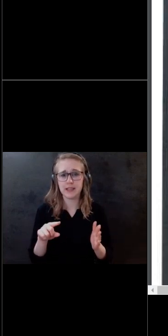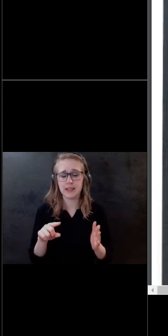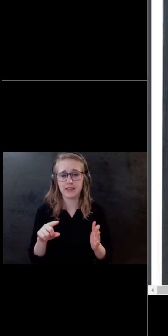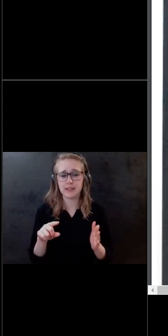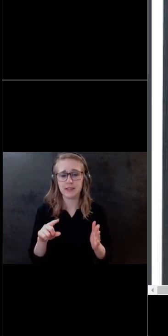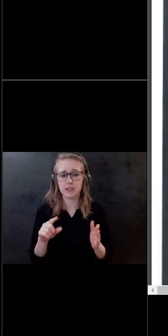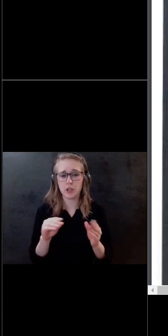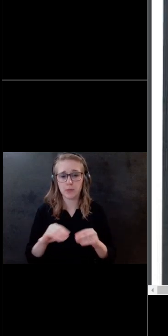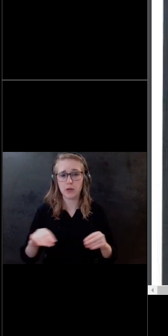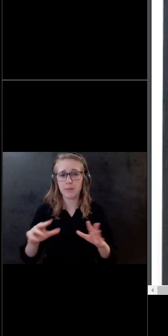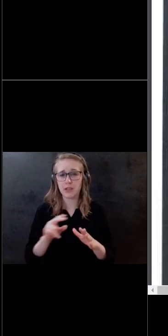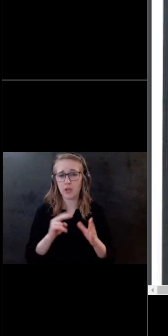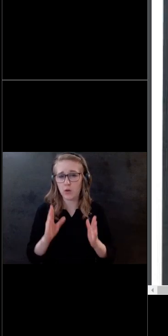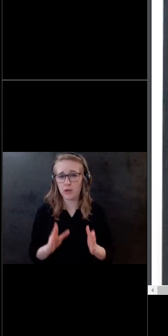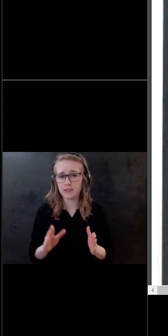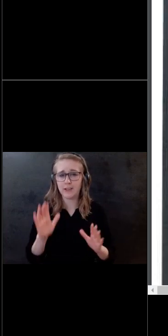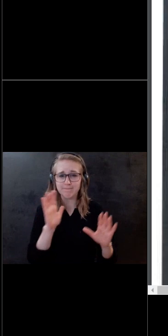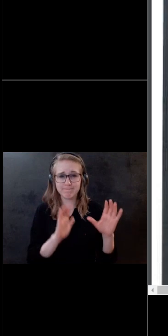property owners are looking for.